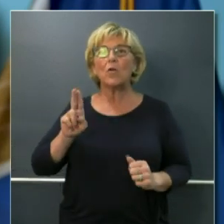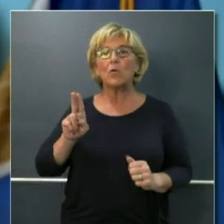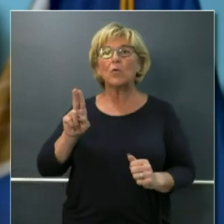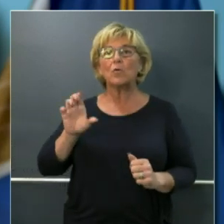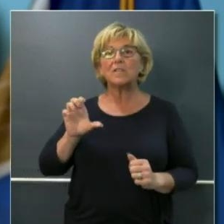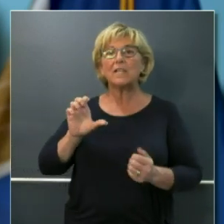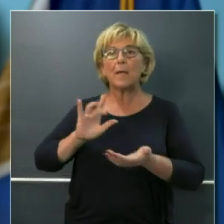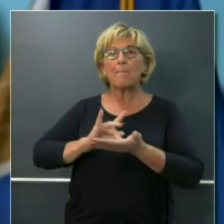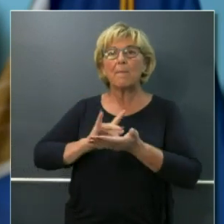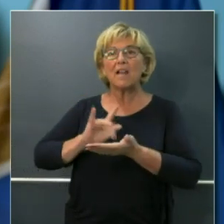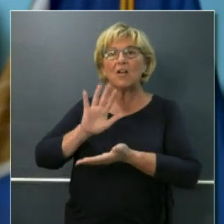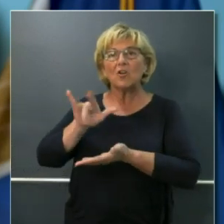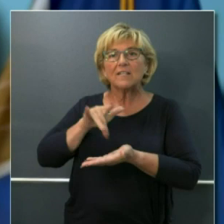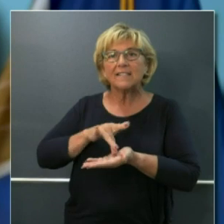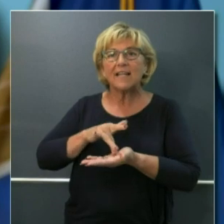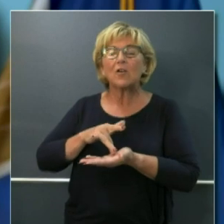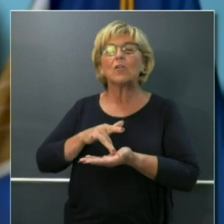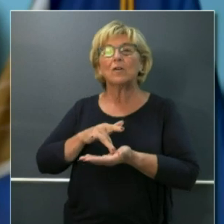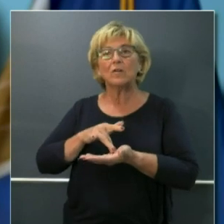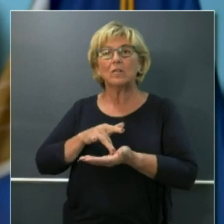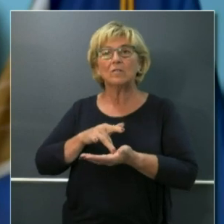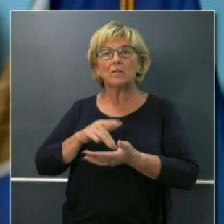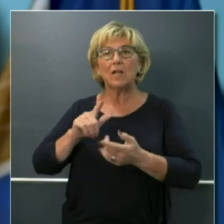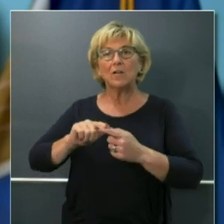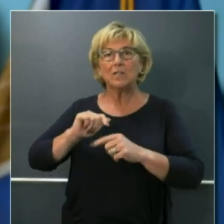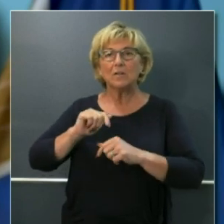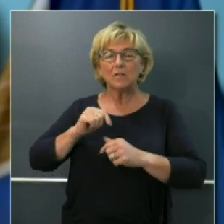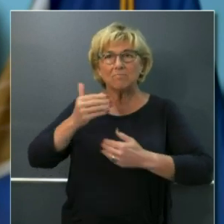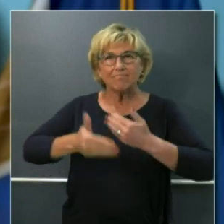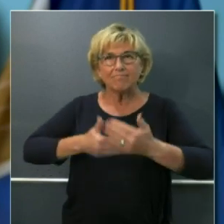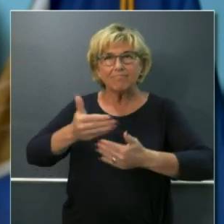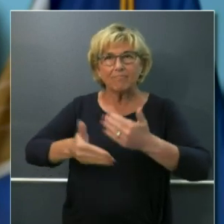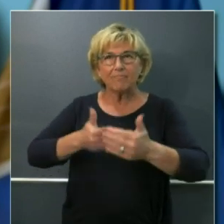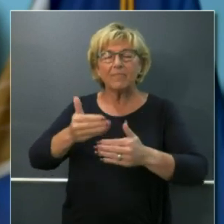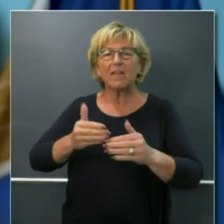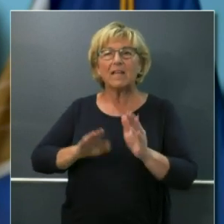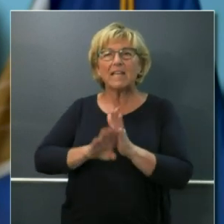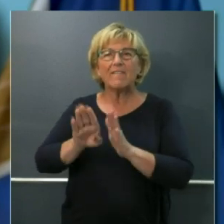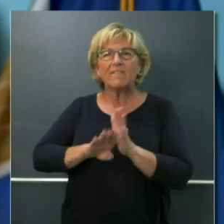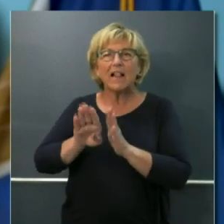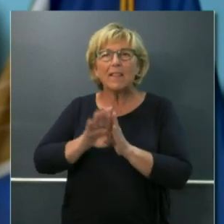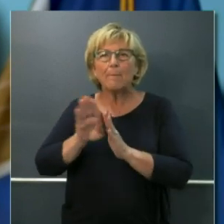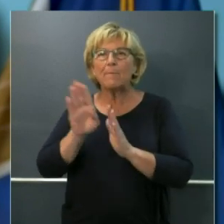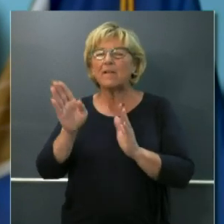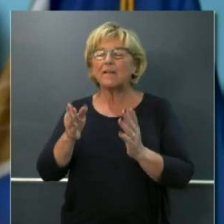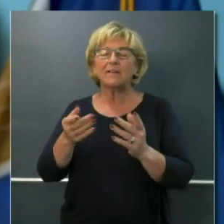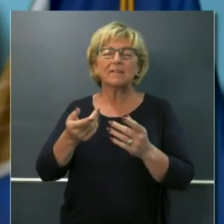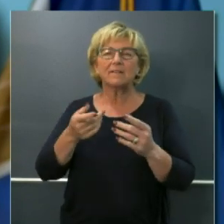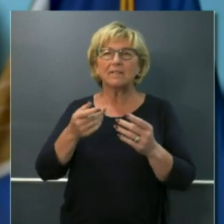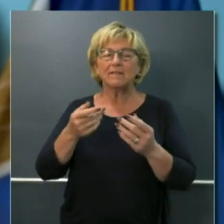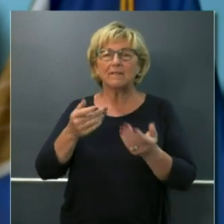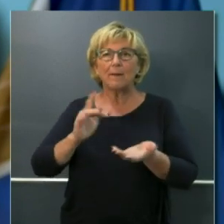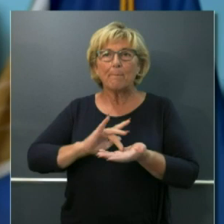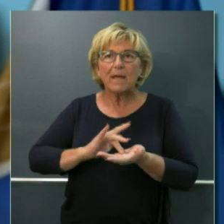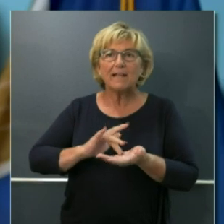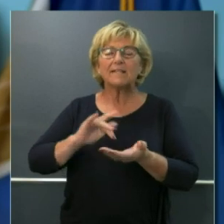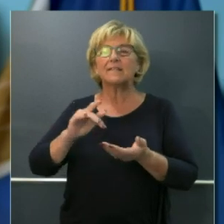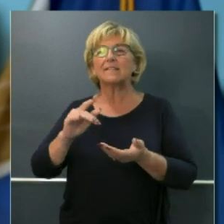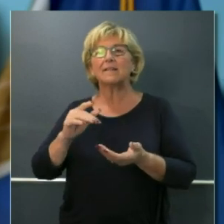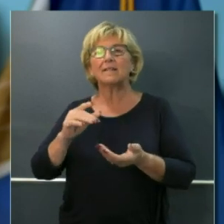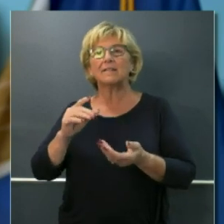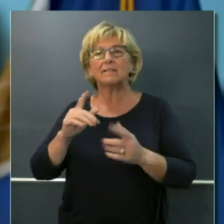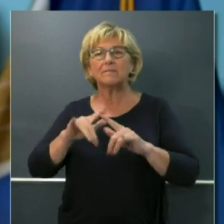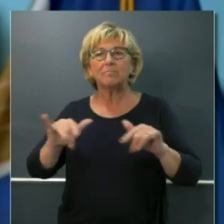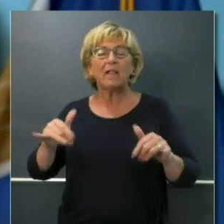and other medical centers, and there's real progress in terms of at least understanding, the capacity of understanding in this space. I'm